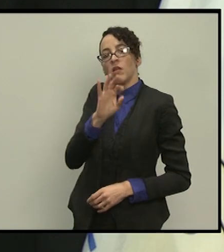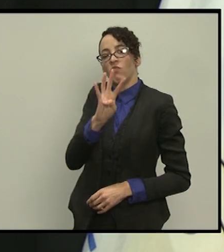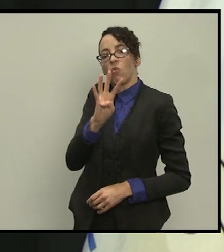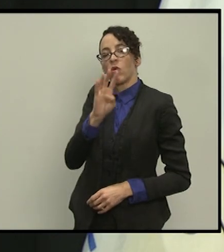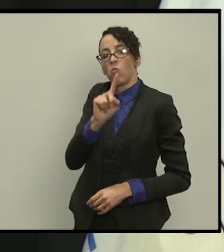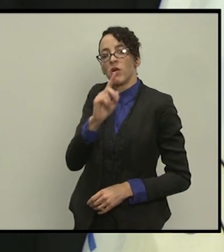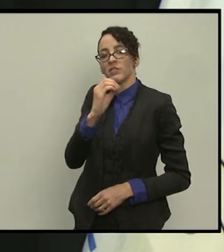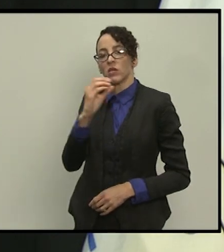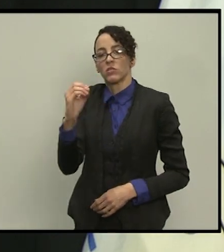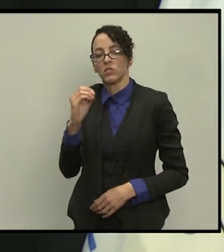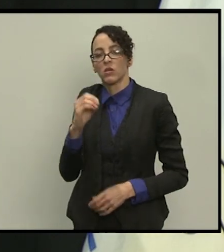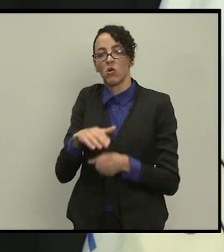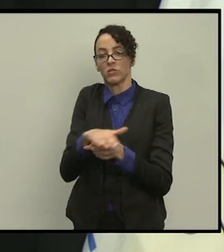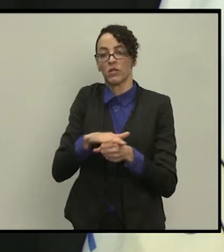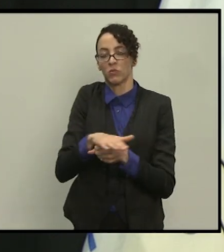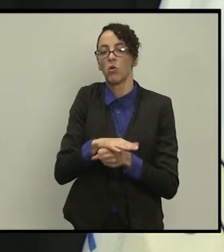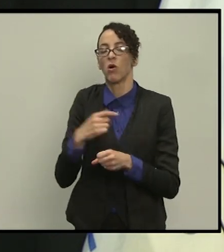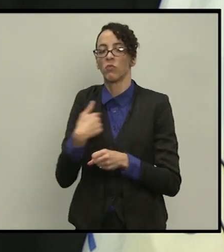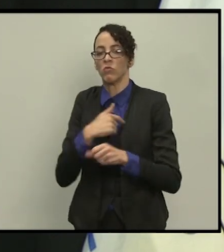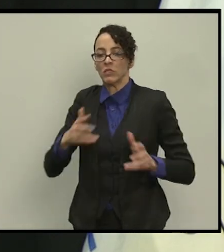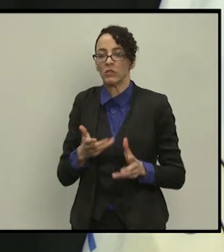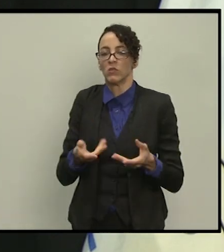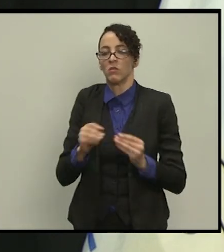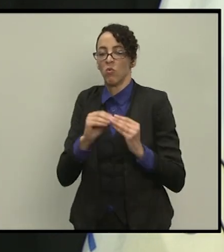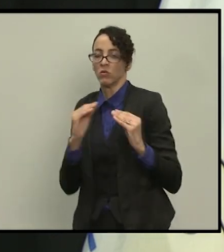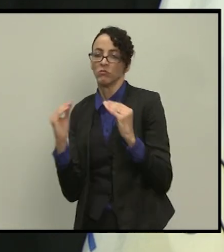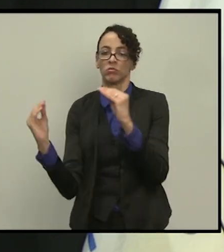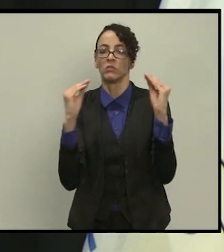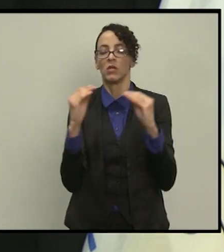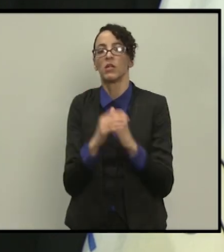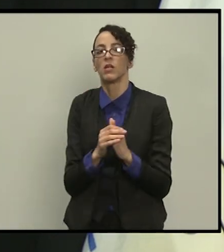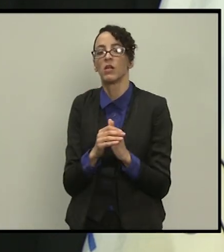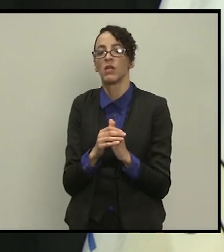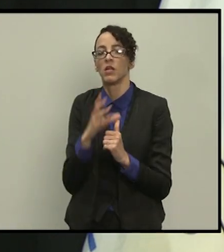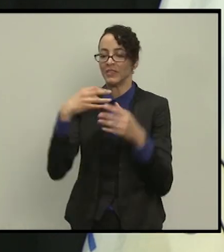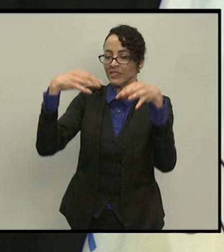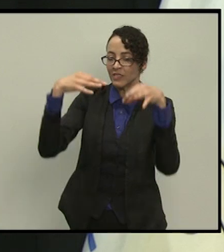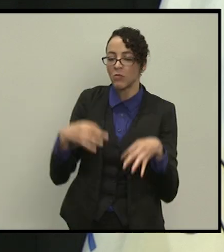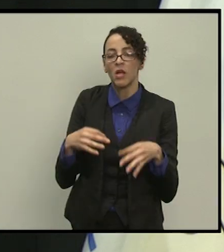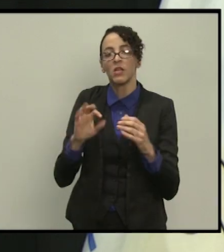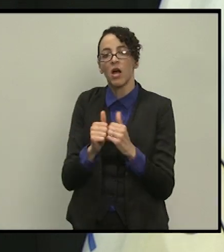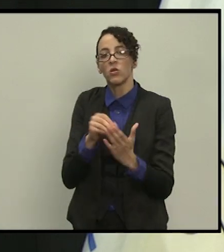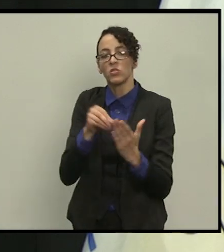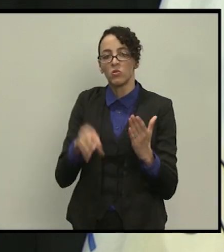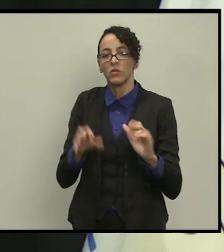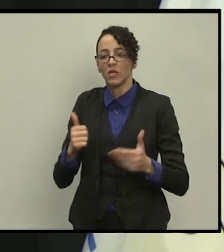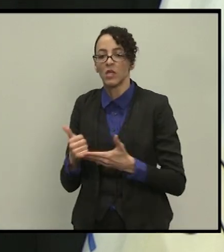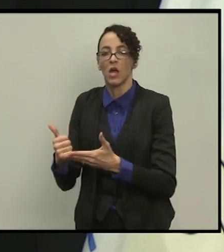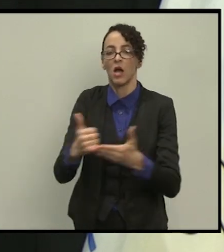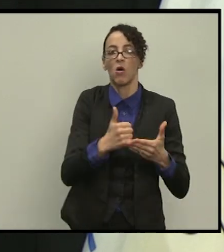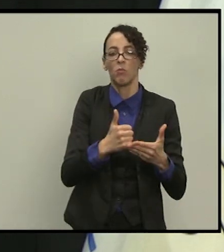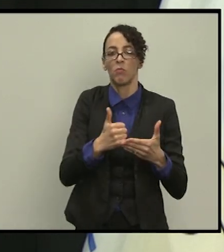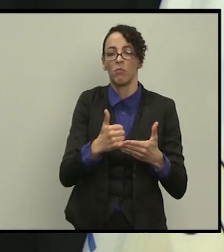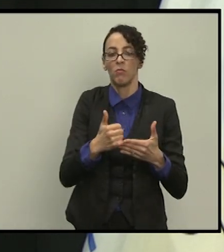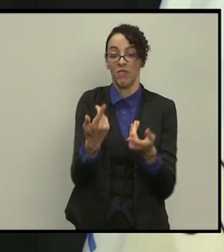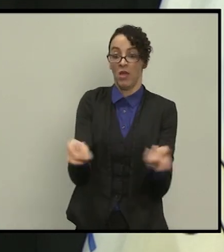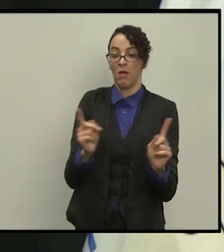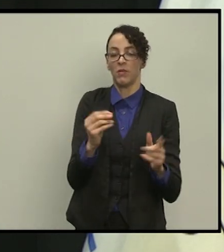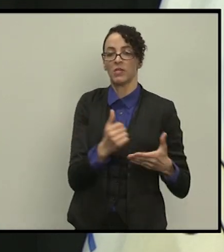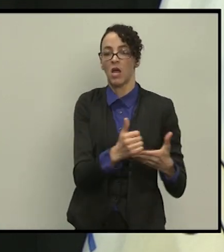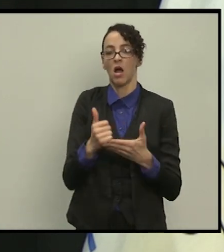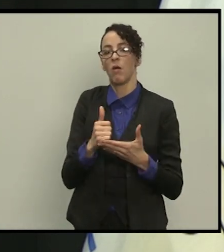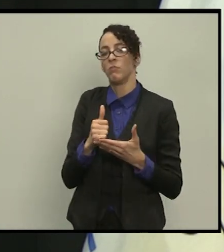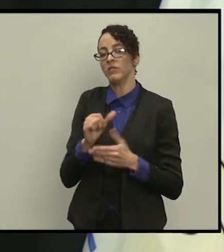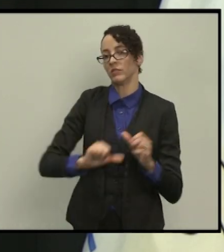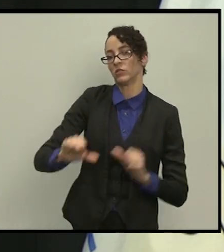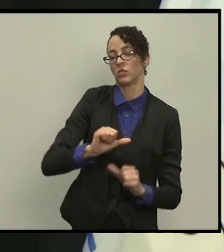intentional about the work and thinking about the ways that those students can be helped but also help others. Working with Supervisor Walton and Mayor